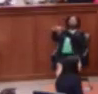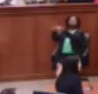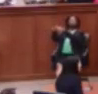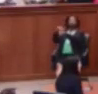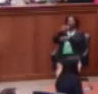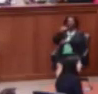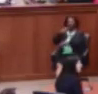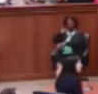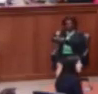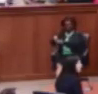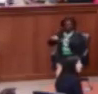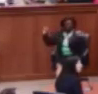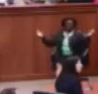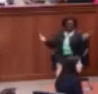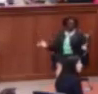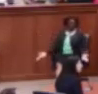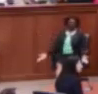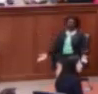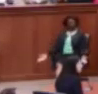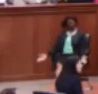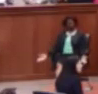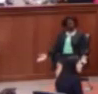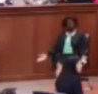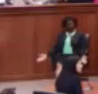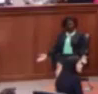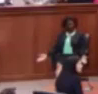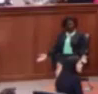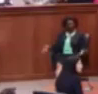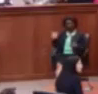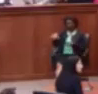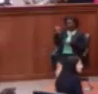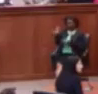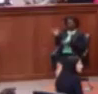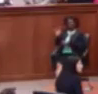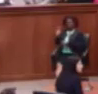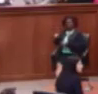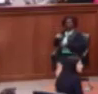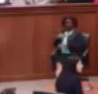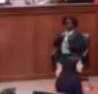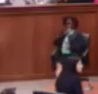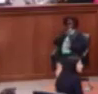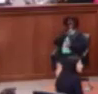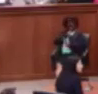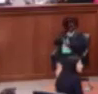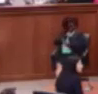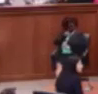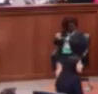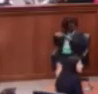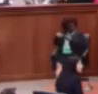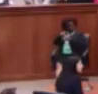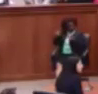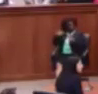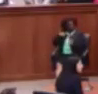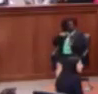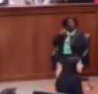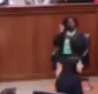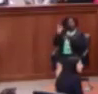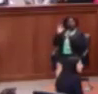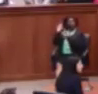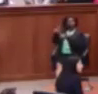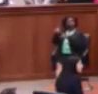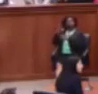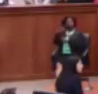In 1970, I'm not going to tell you when, but I was in high school, and I went to trade school as part of the high